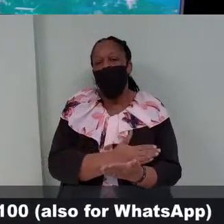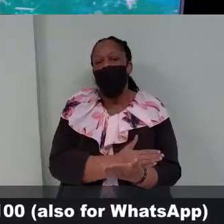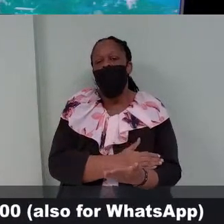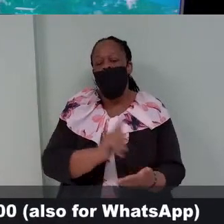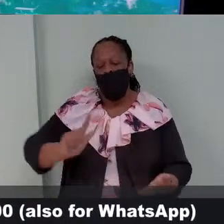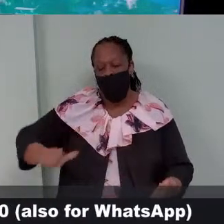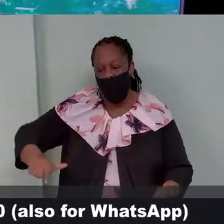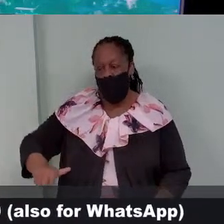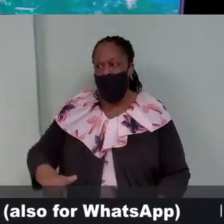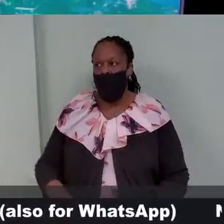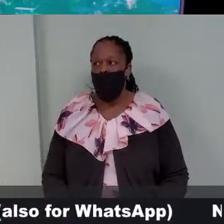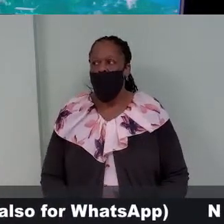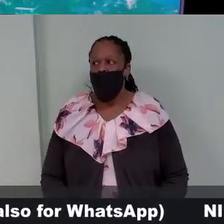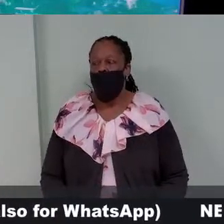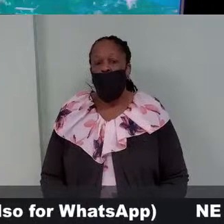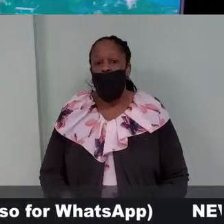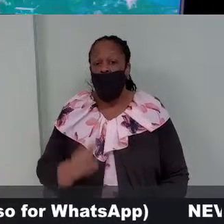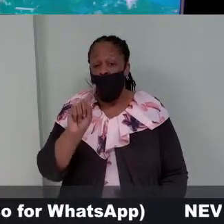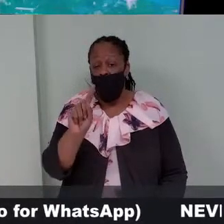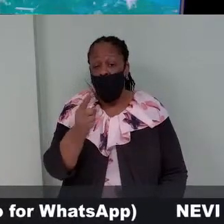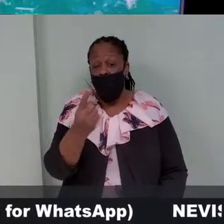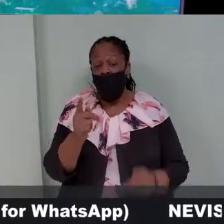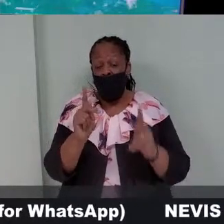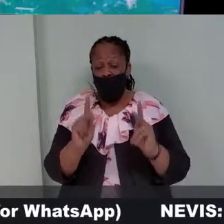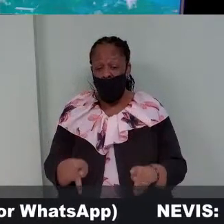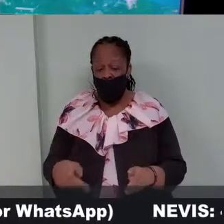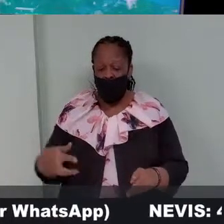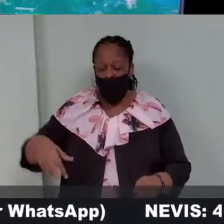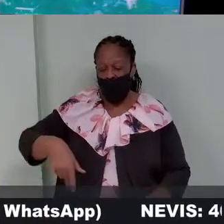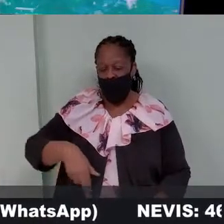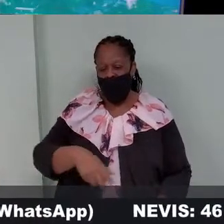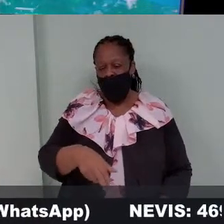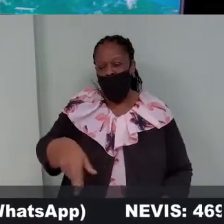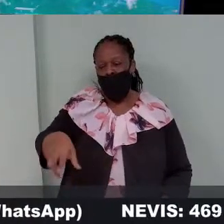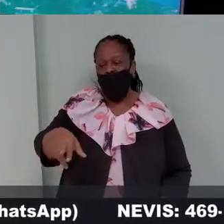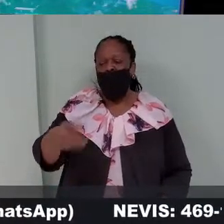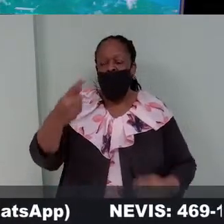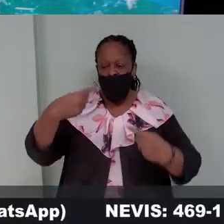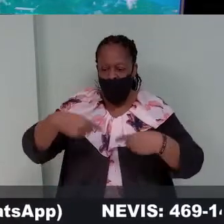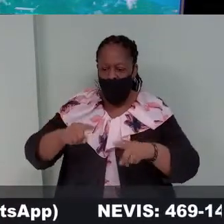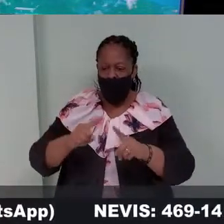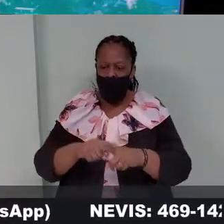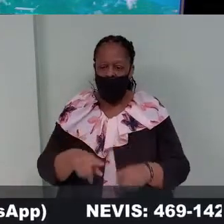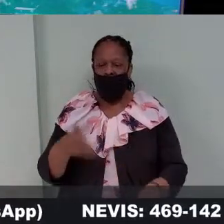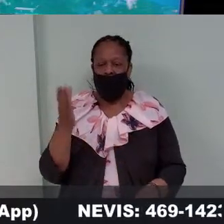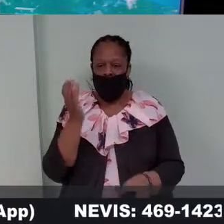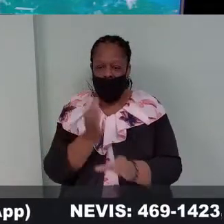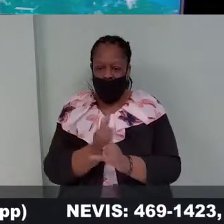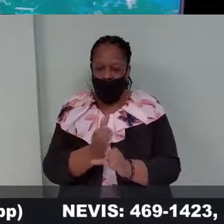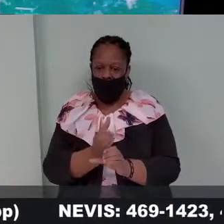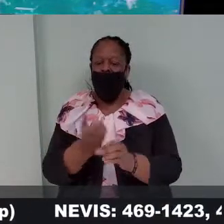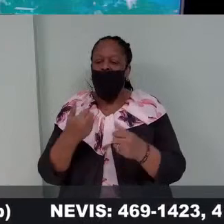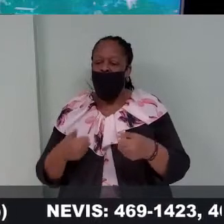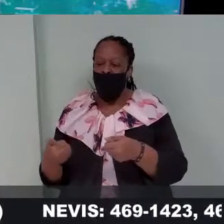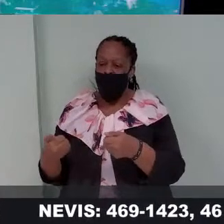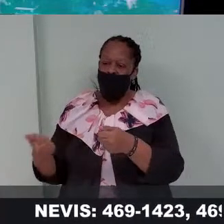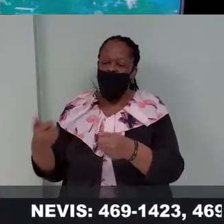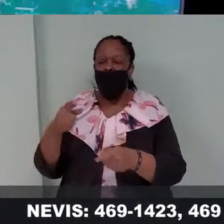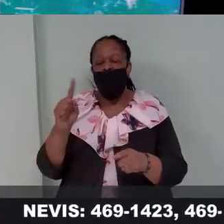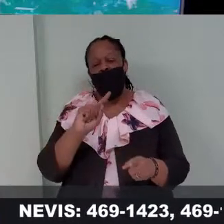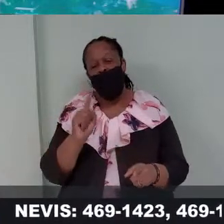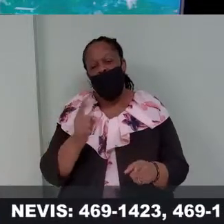customs and boarded a taxi at approximately 5:50 p.m. on Saturday. So the arrival